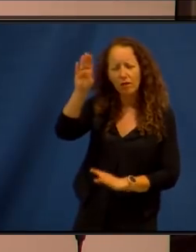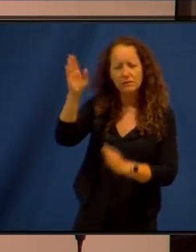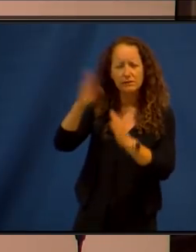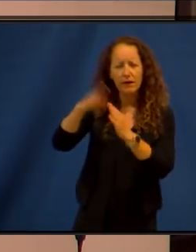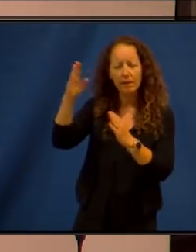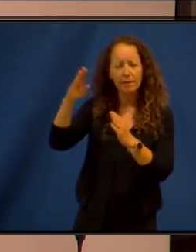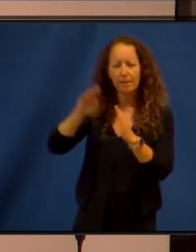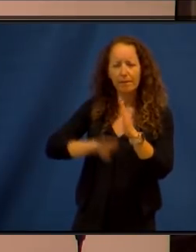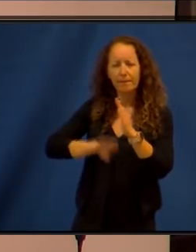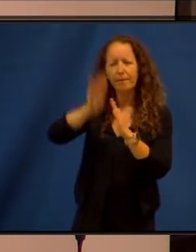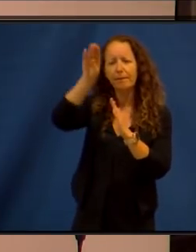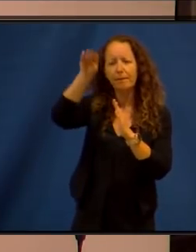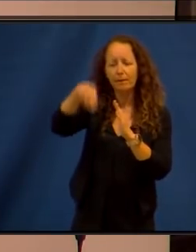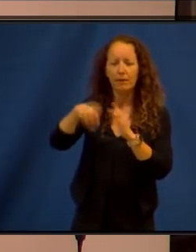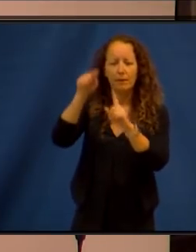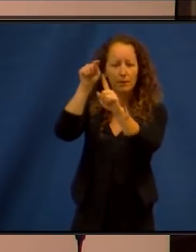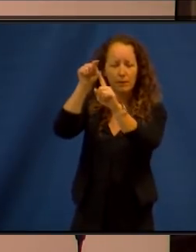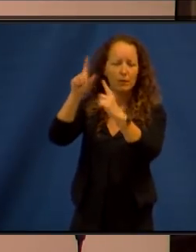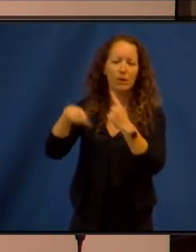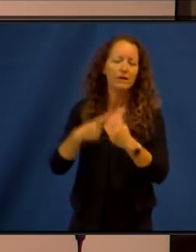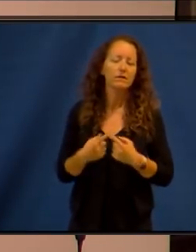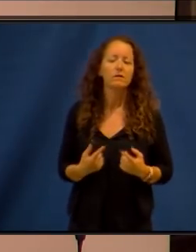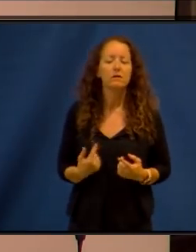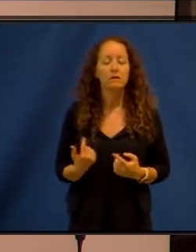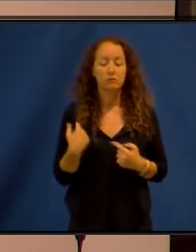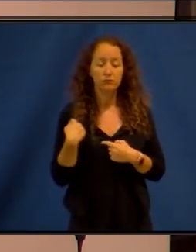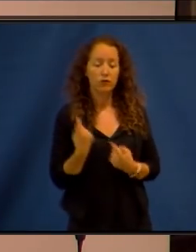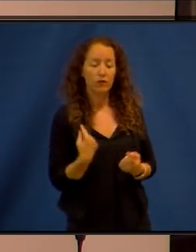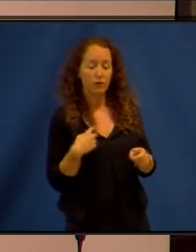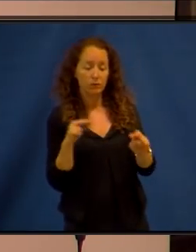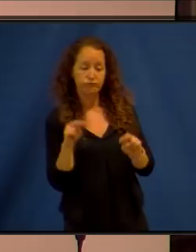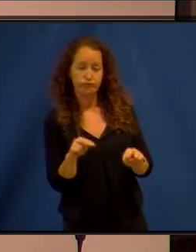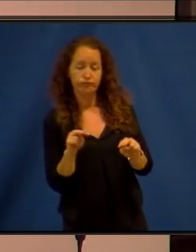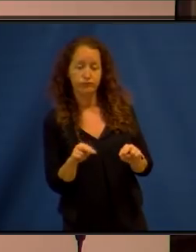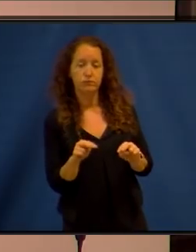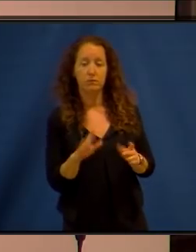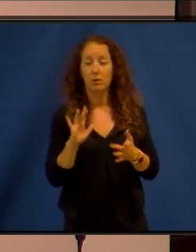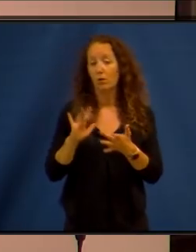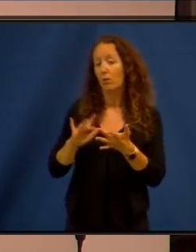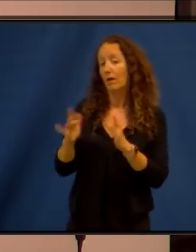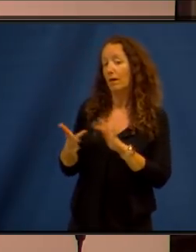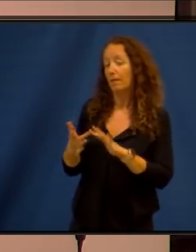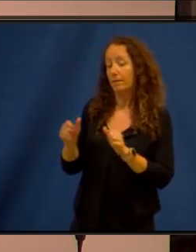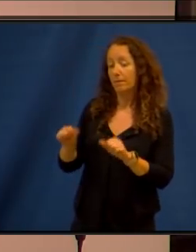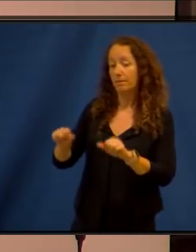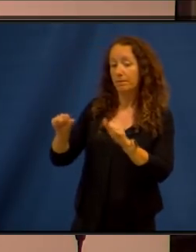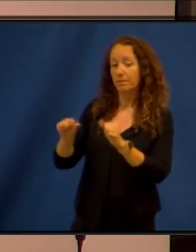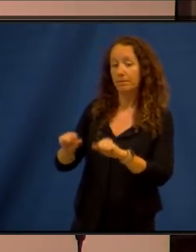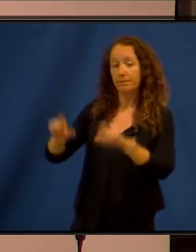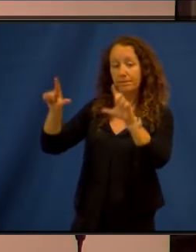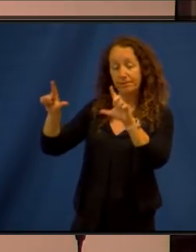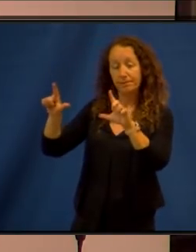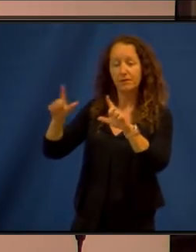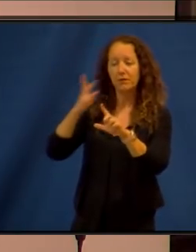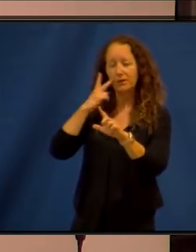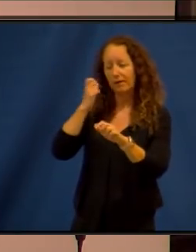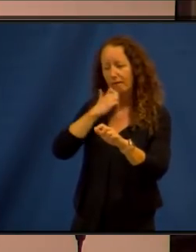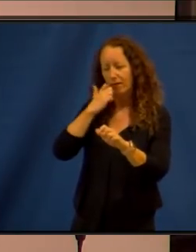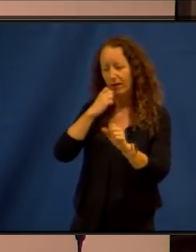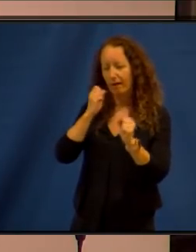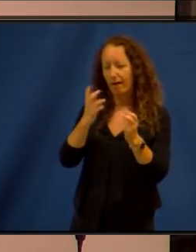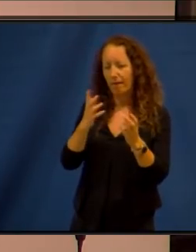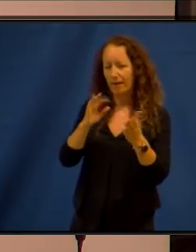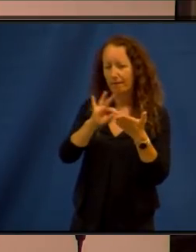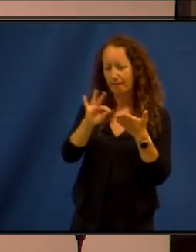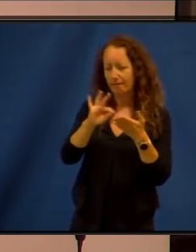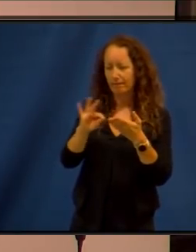been monitoring the situation, and you can see on our website the number of cases per day. You saw a short, or not